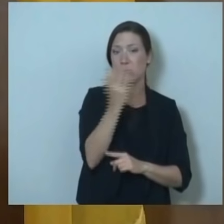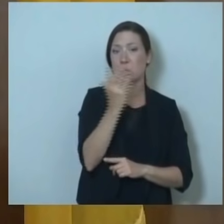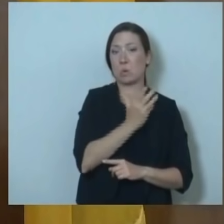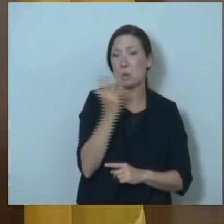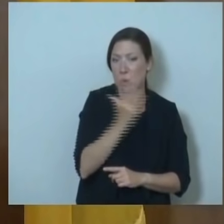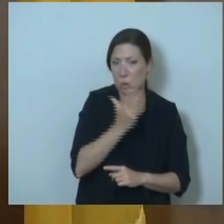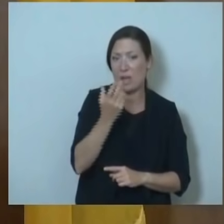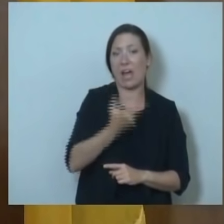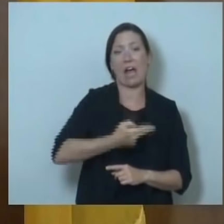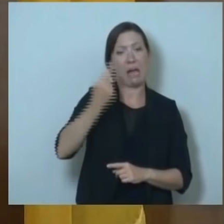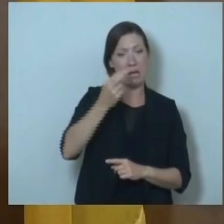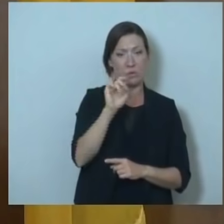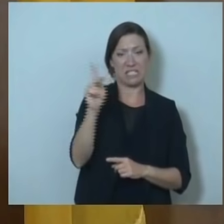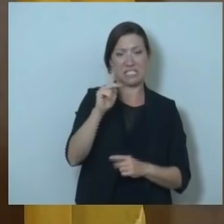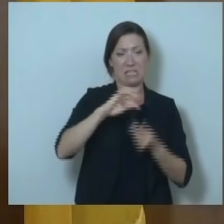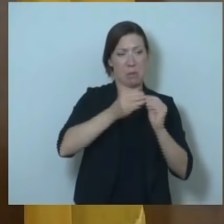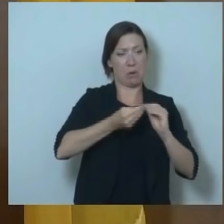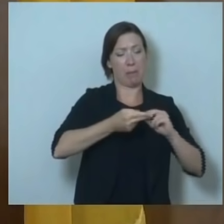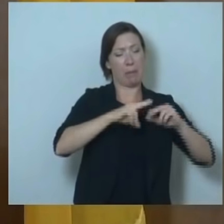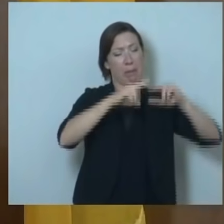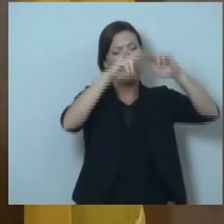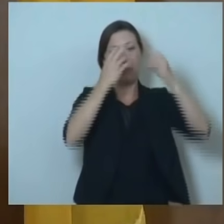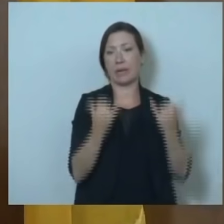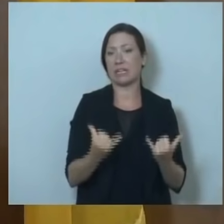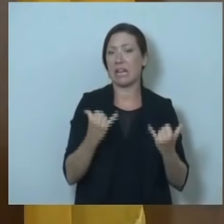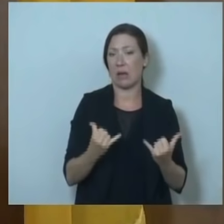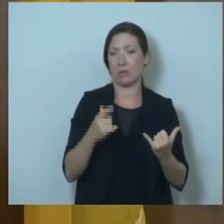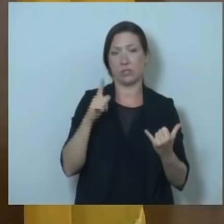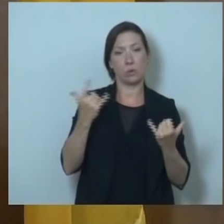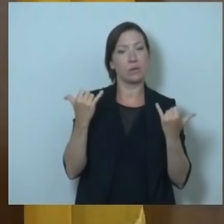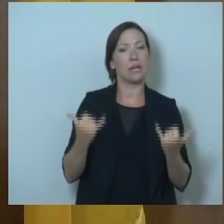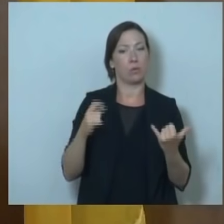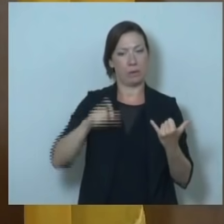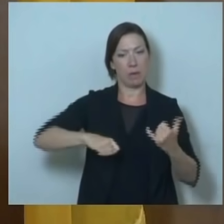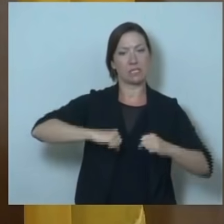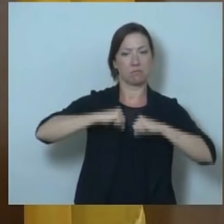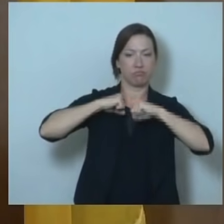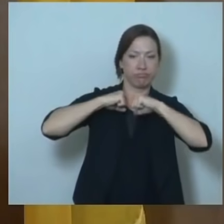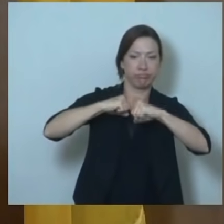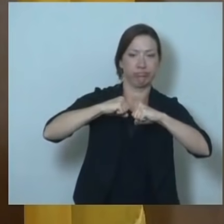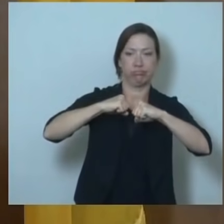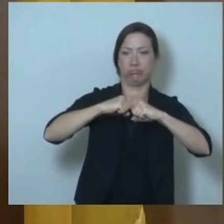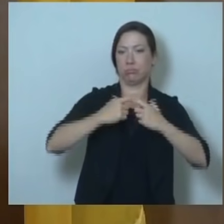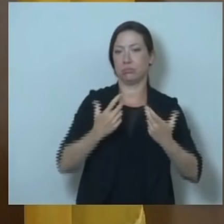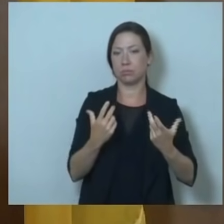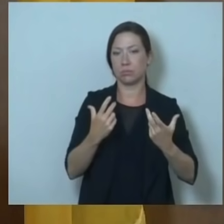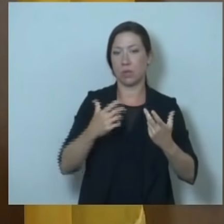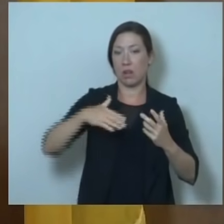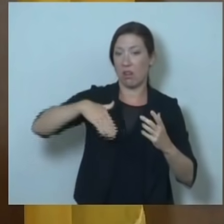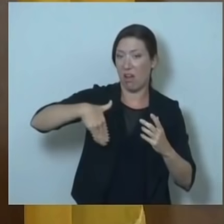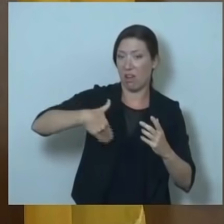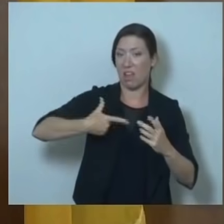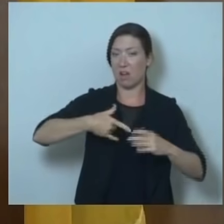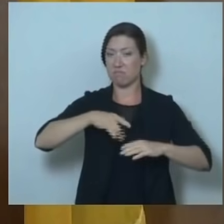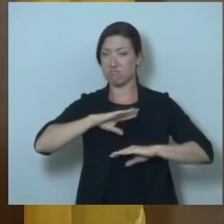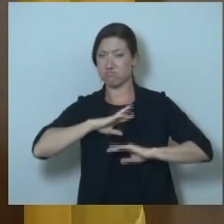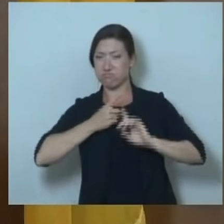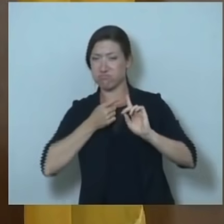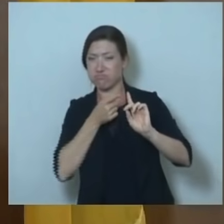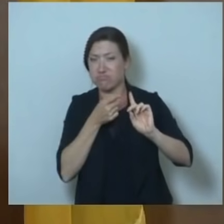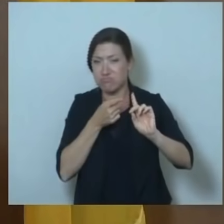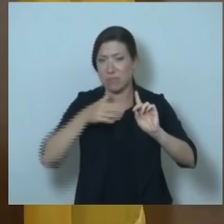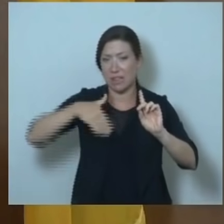and we've got to do everything in our power to mitigate. So we're not quite there yet, but I do appreciate the work